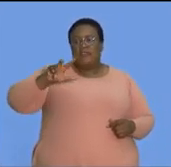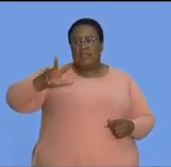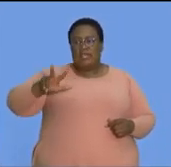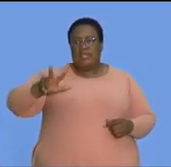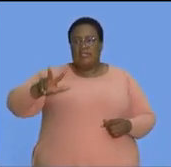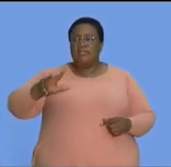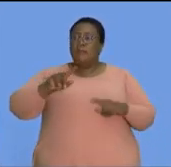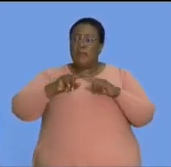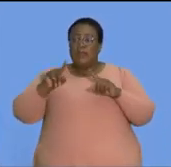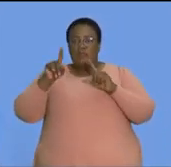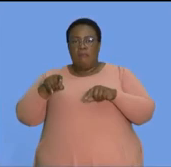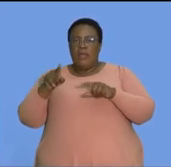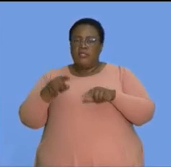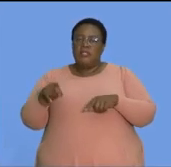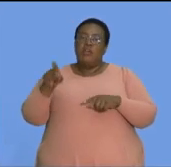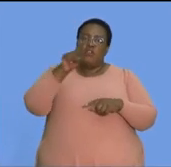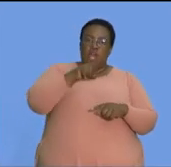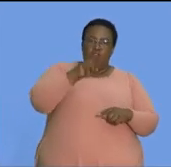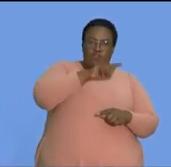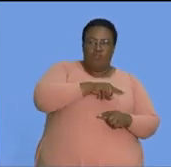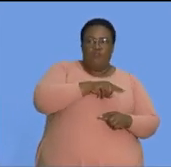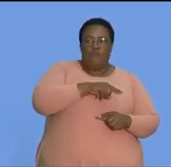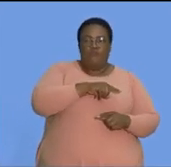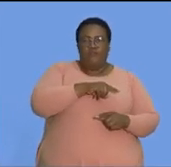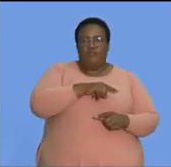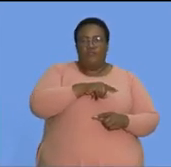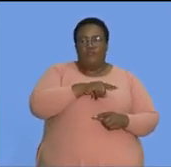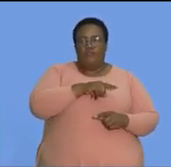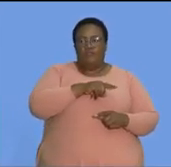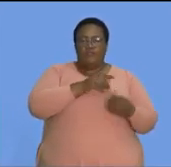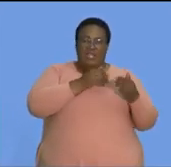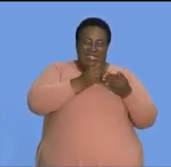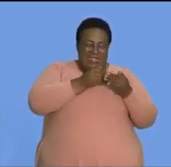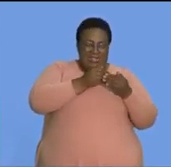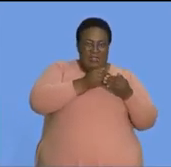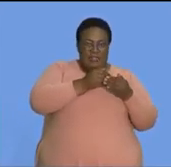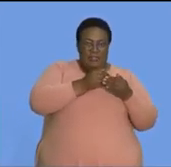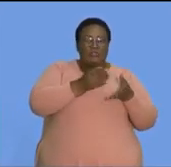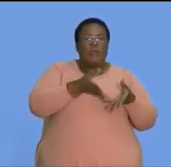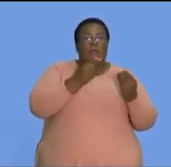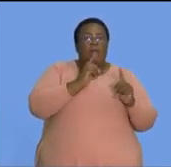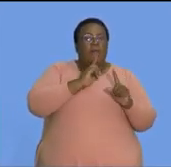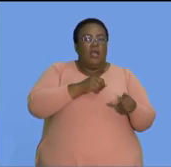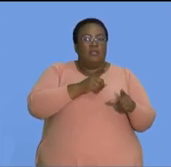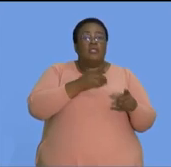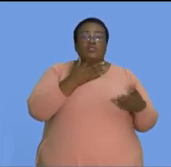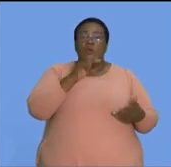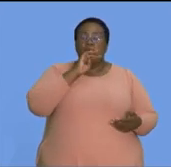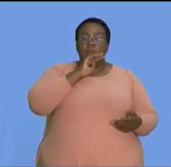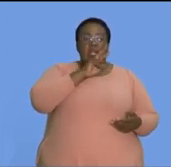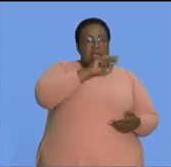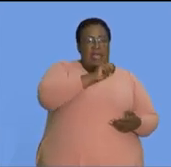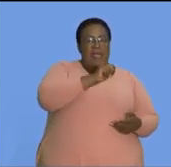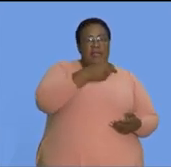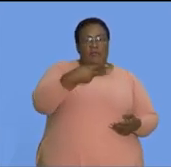2.78, but we will need to round this off to the nearest, right, so that we get the answer. So my n